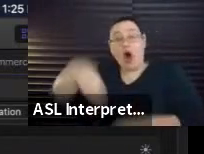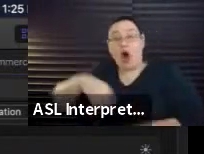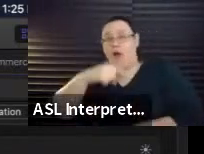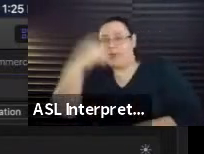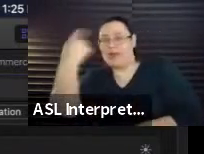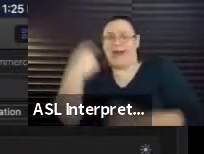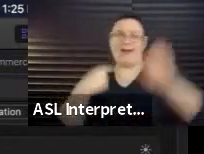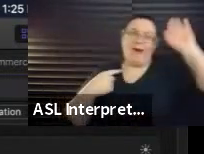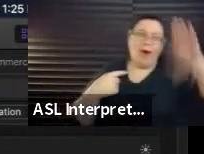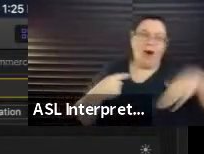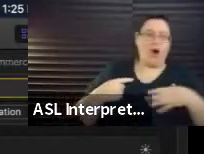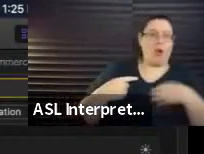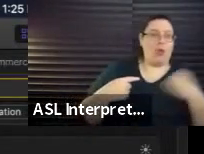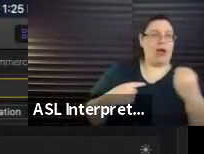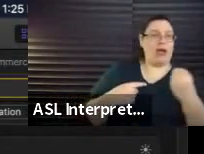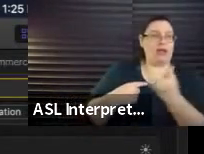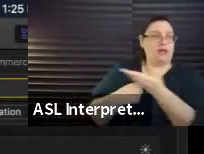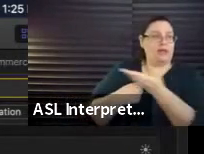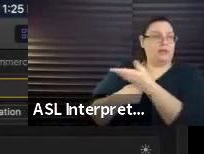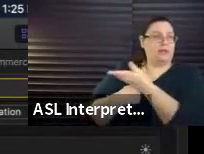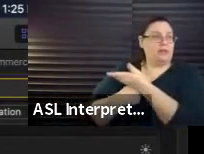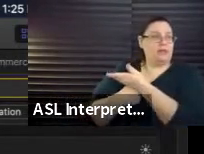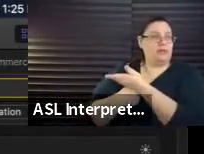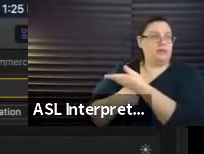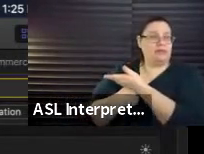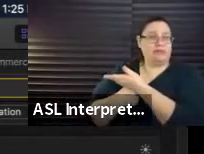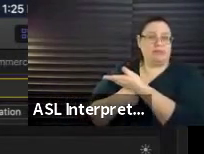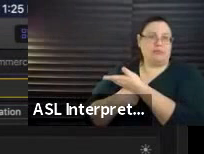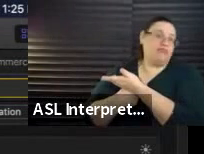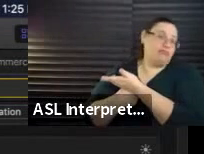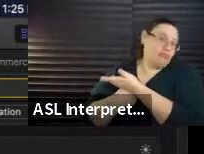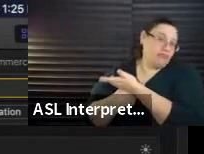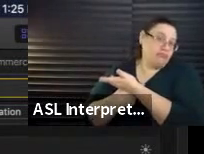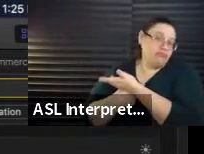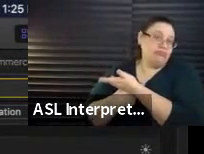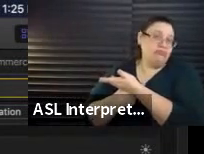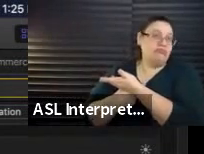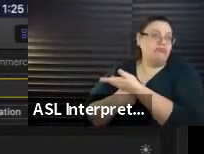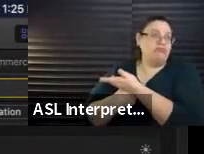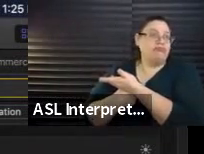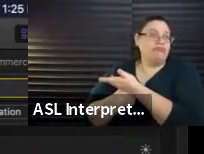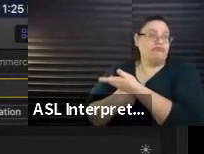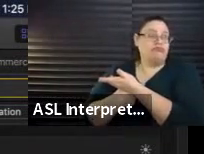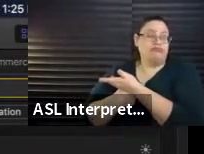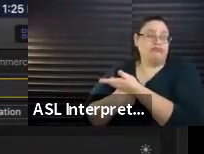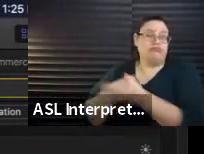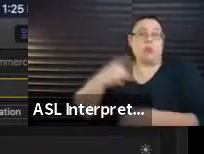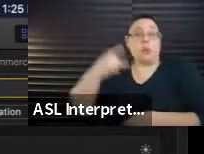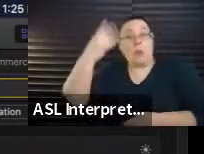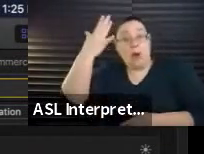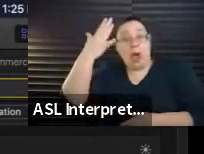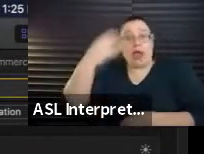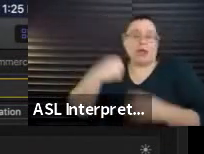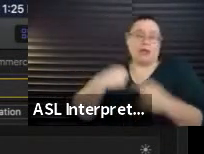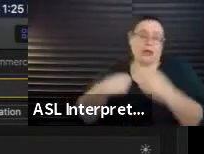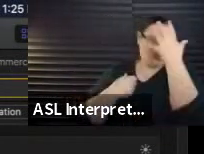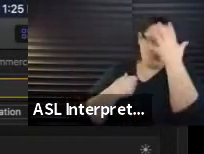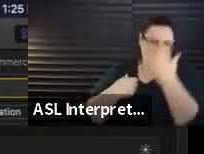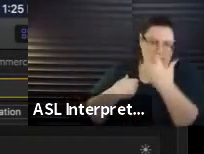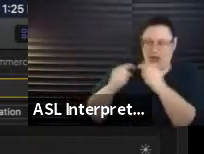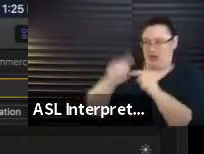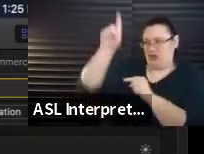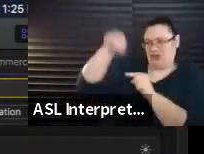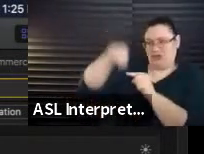and I'll just show you kind of what that does. So this is all white if you go up, and it'll turn your image completely dark. You won't